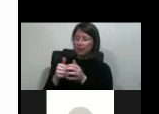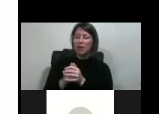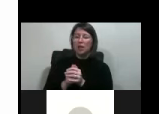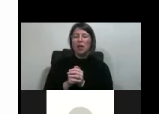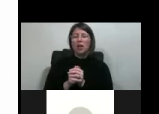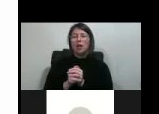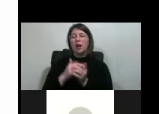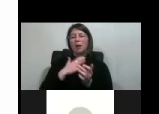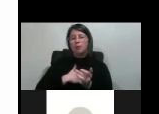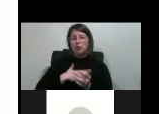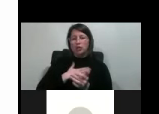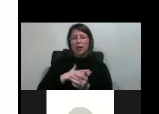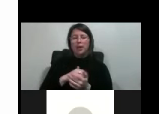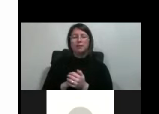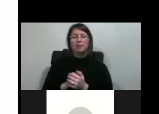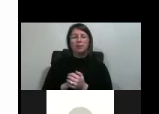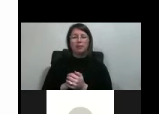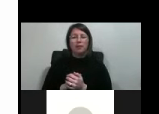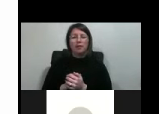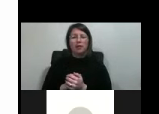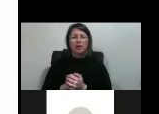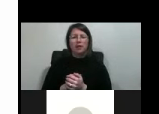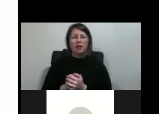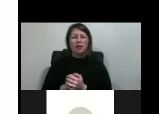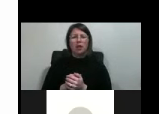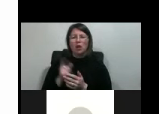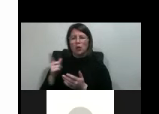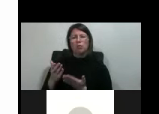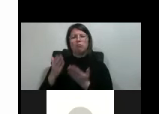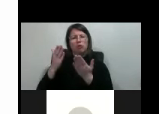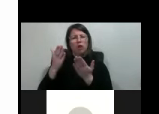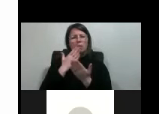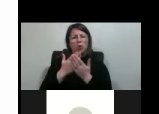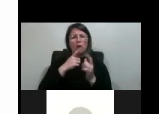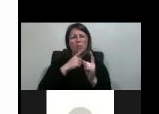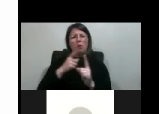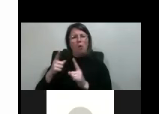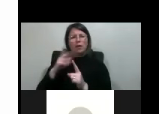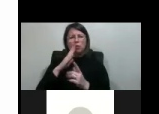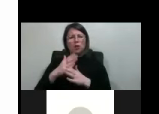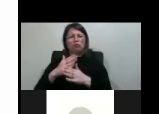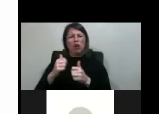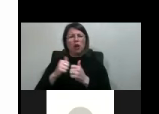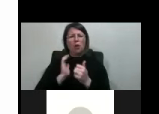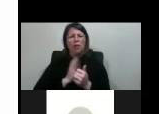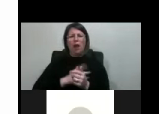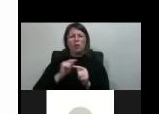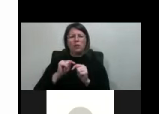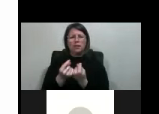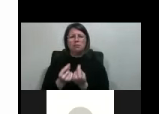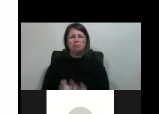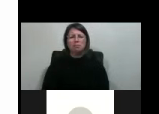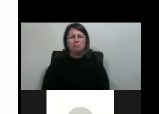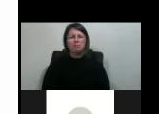We appreciate that, and you raised some really good points that we will share with our team.